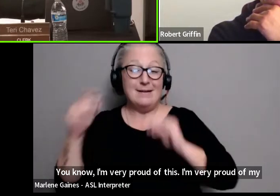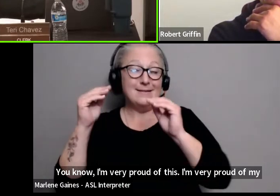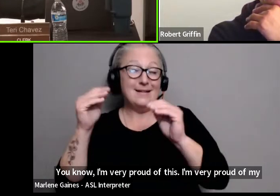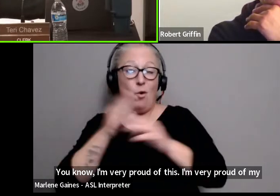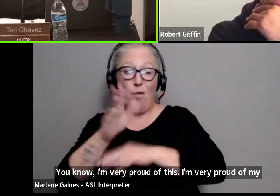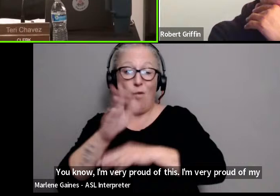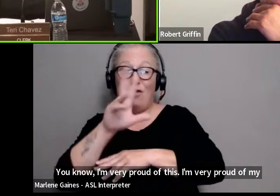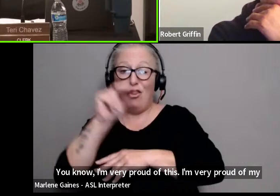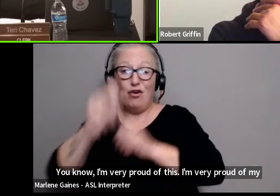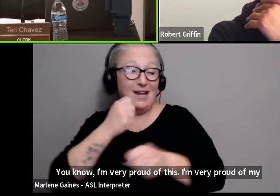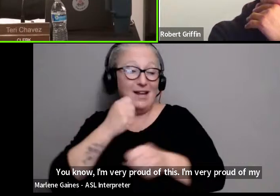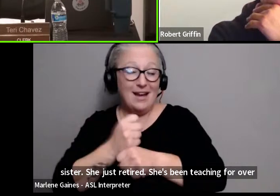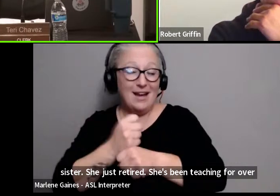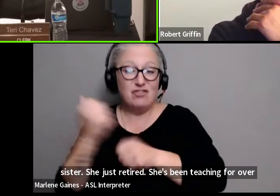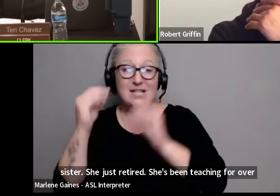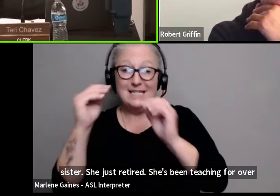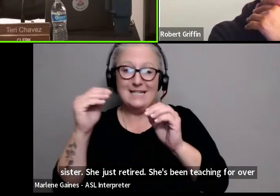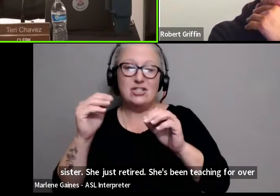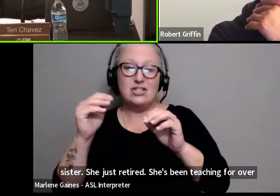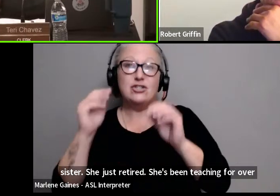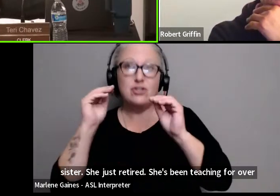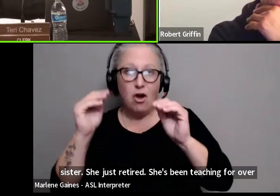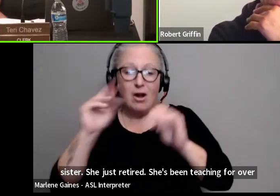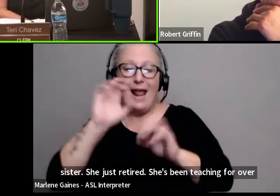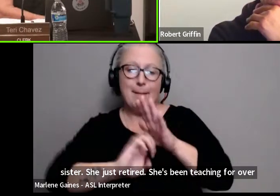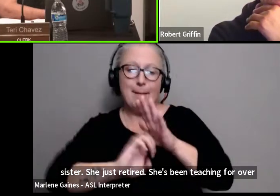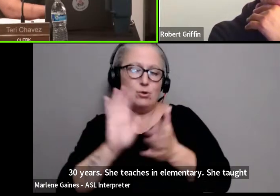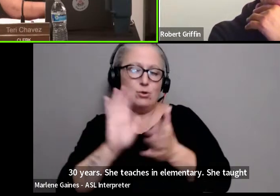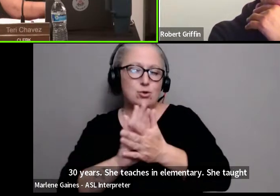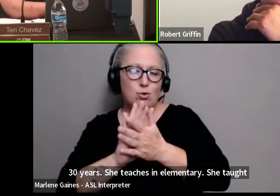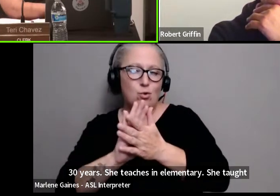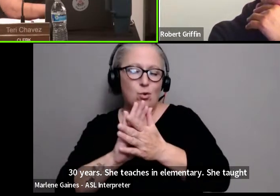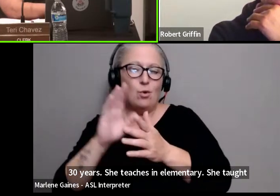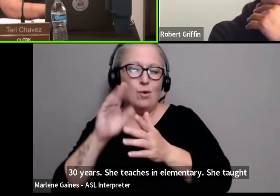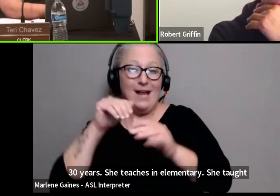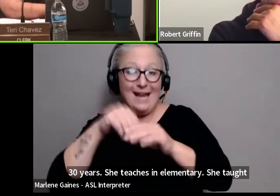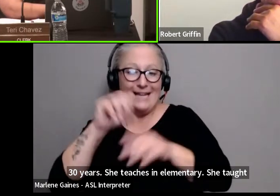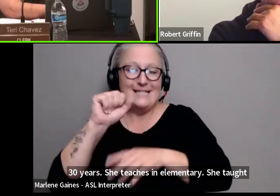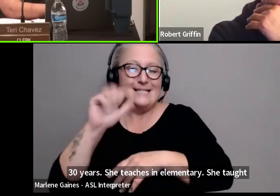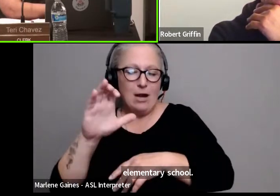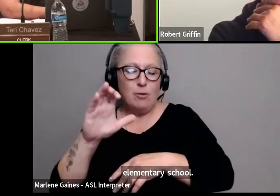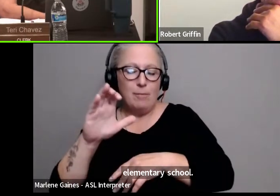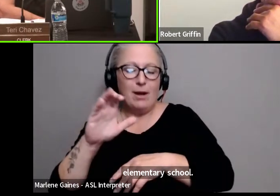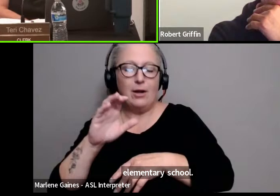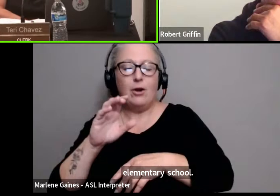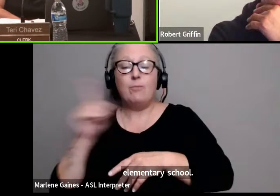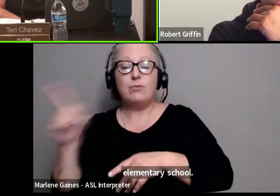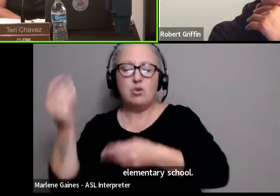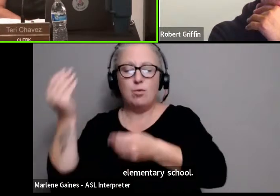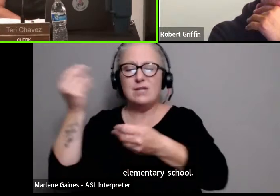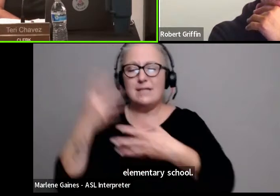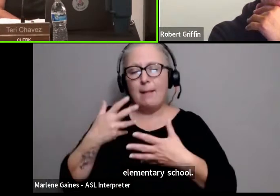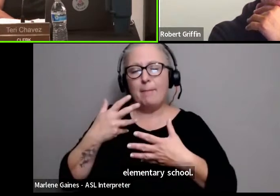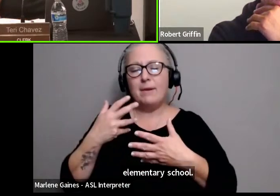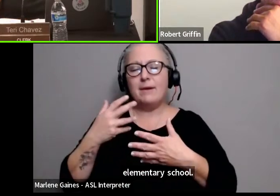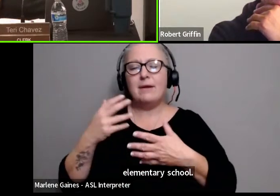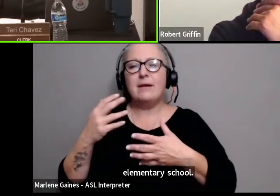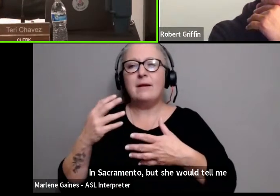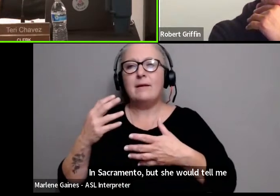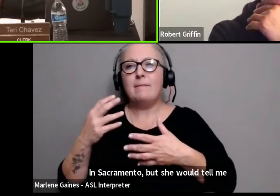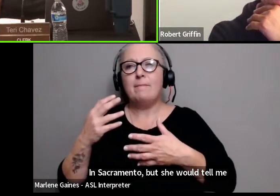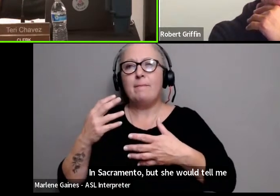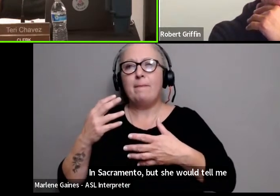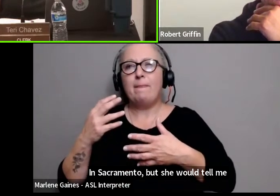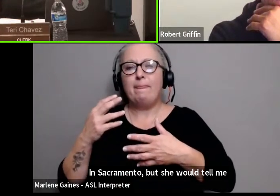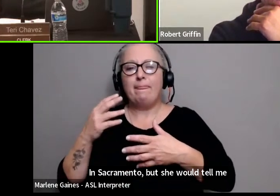30 years. She teaches in she taught elementary school in Sacramento, but she would tell me that, and these are elementary